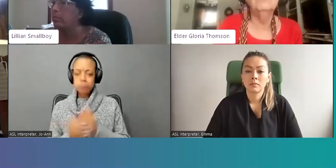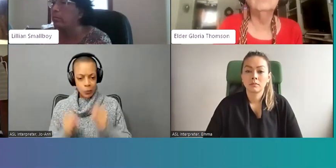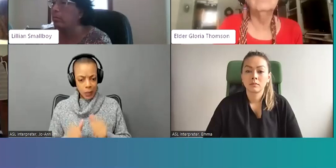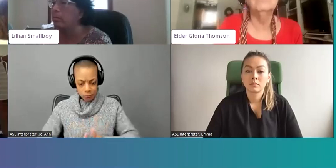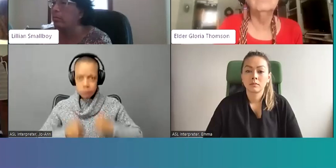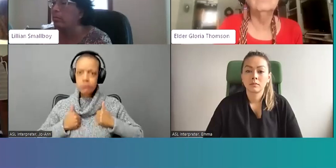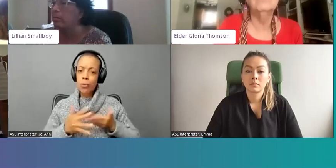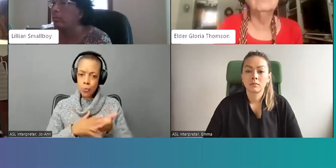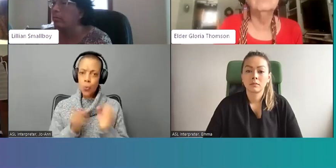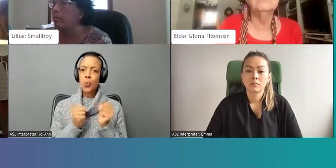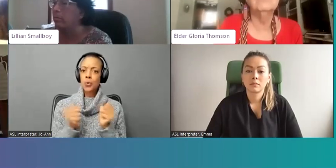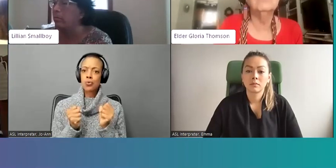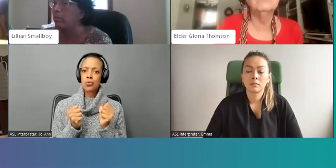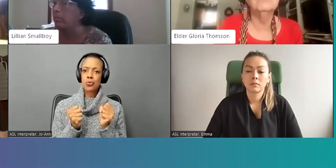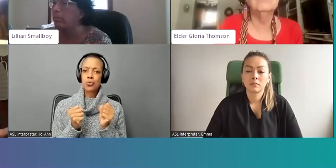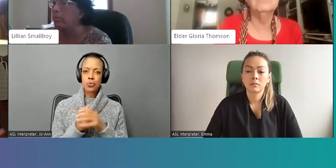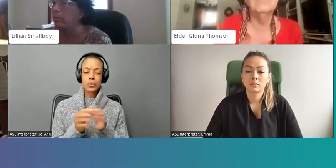winters. So